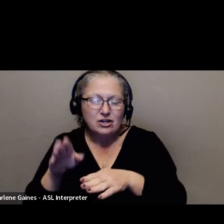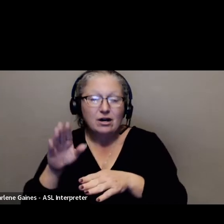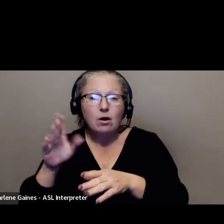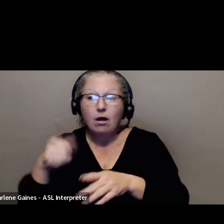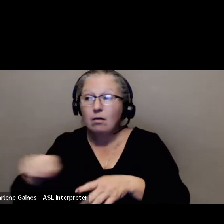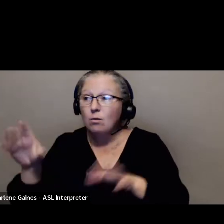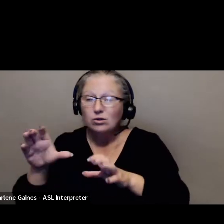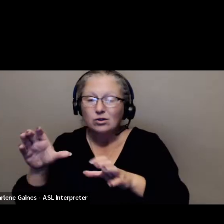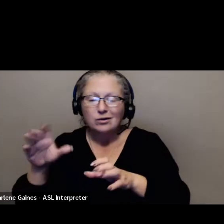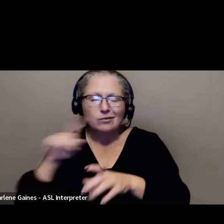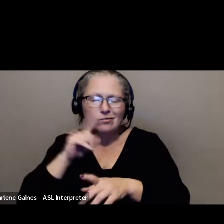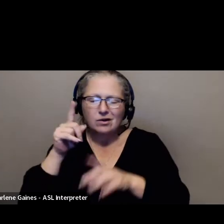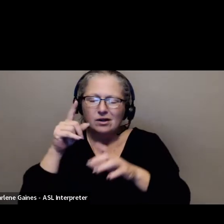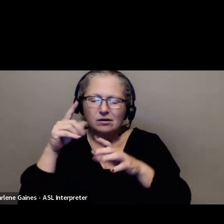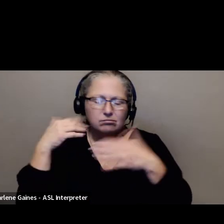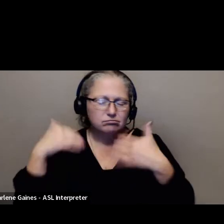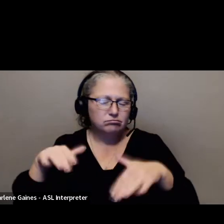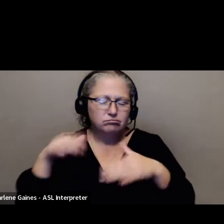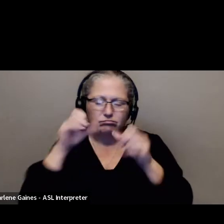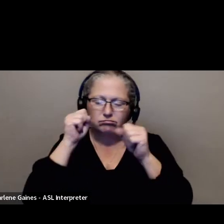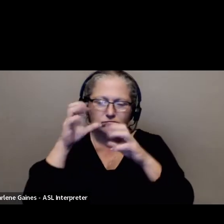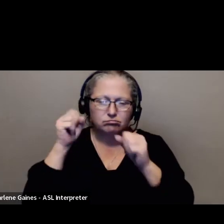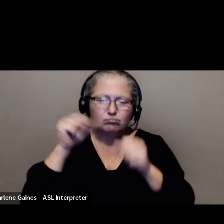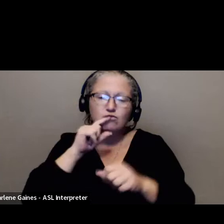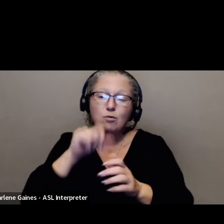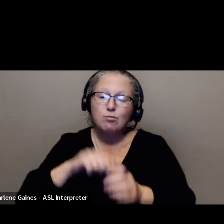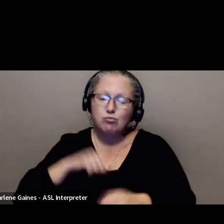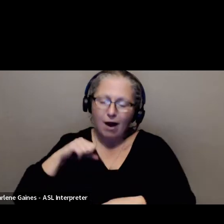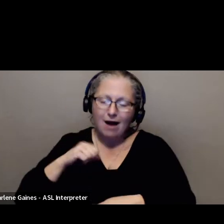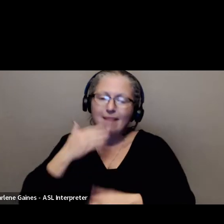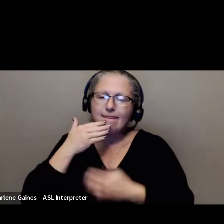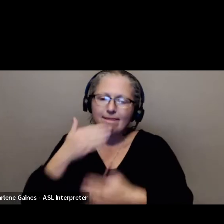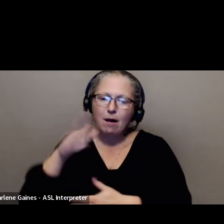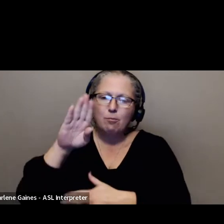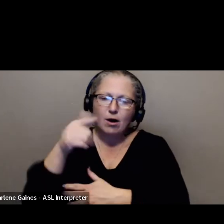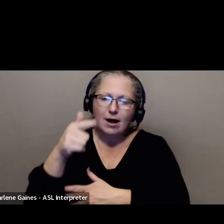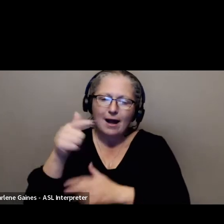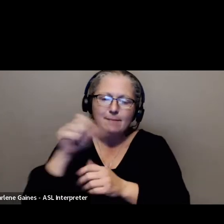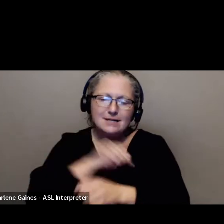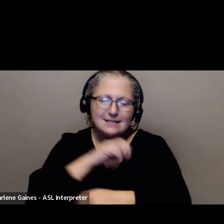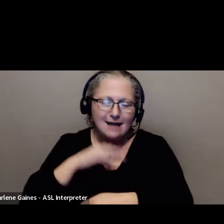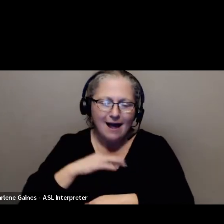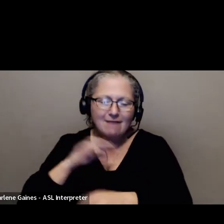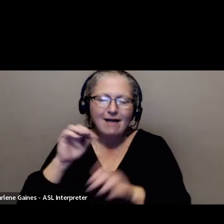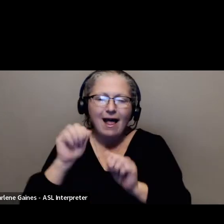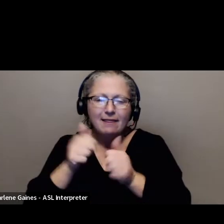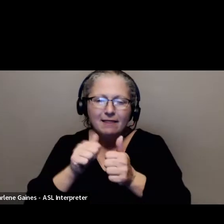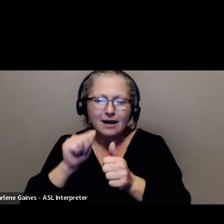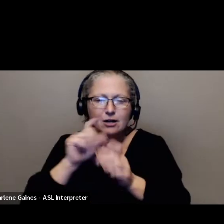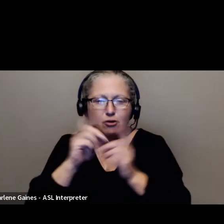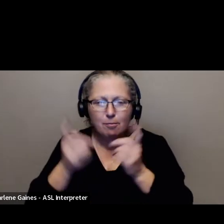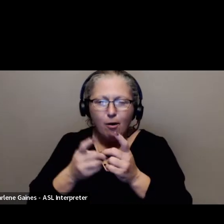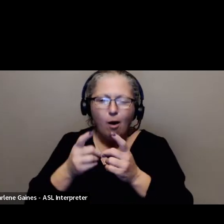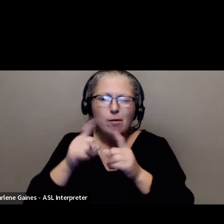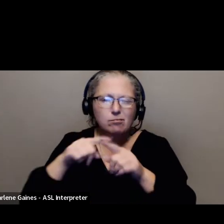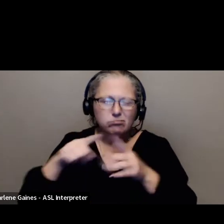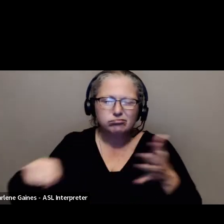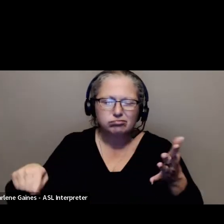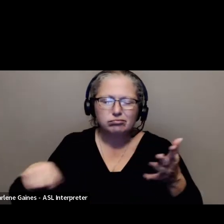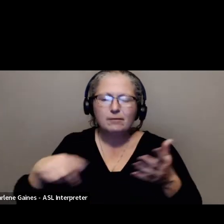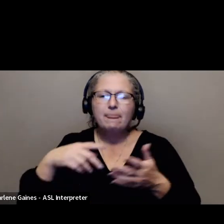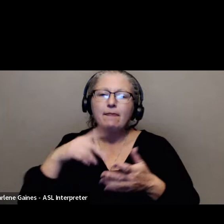absolutely phenomenal. We are so proud of them. We thank our Burlingame staff, athletic department, and so on. But really want to give a hand to